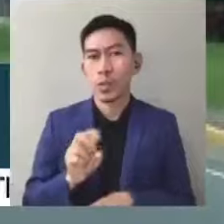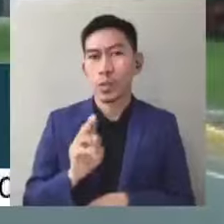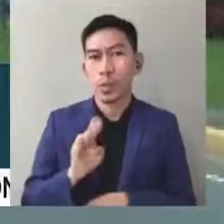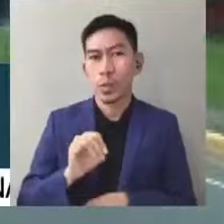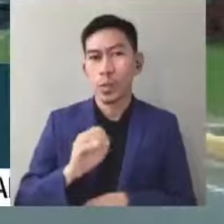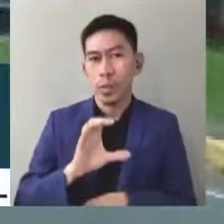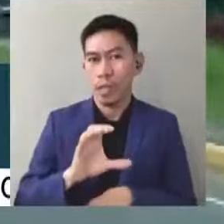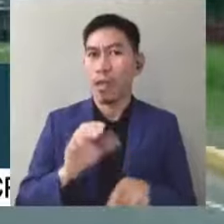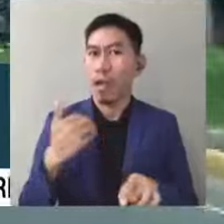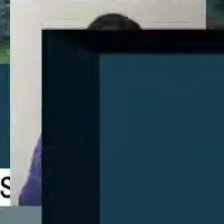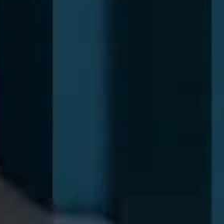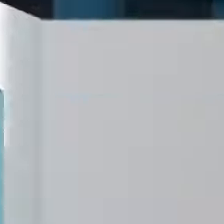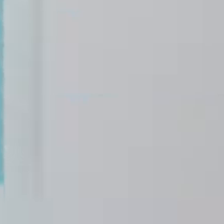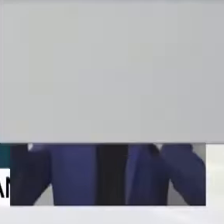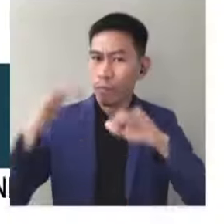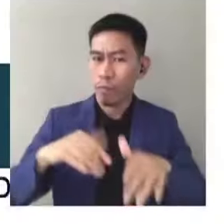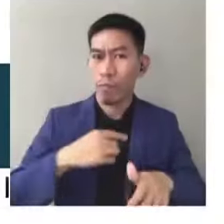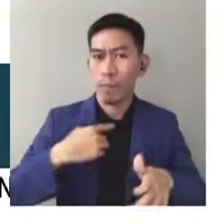students.